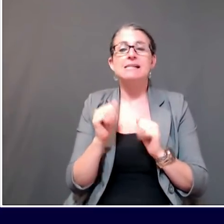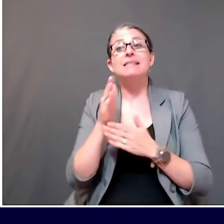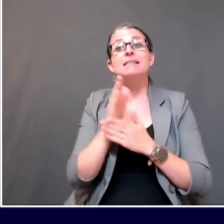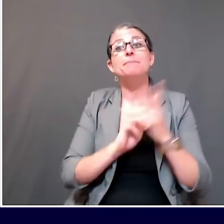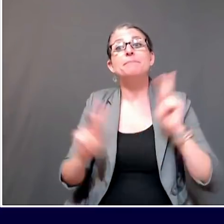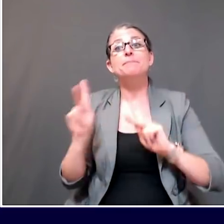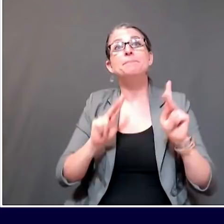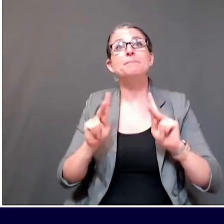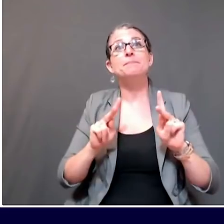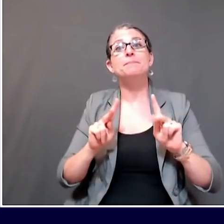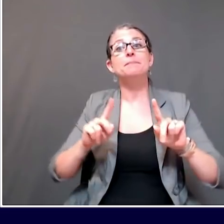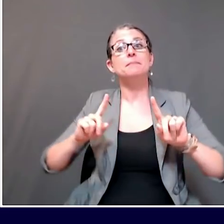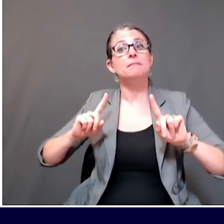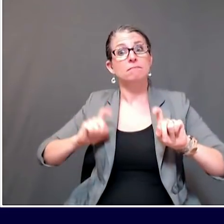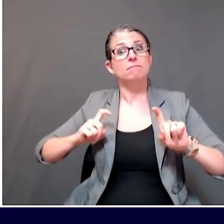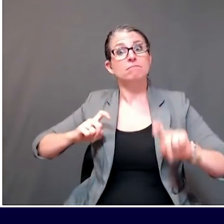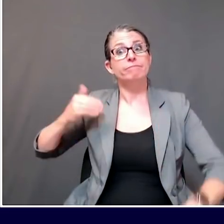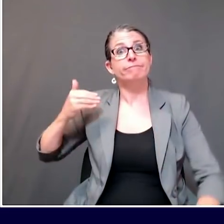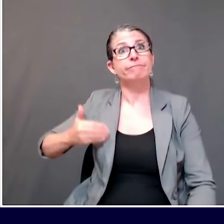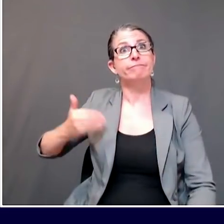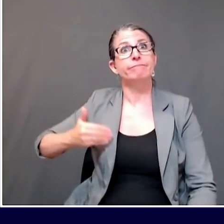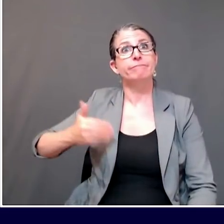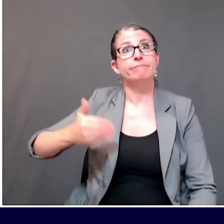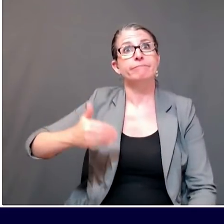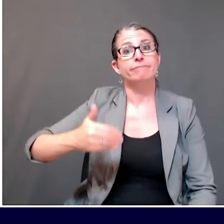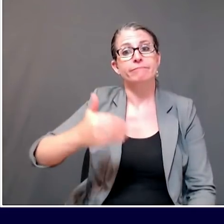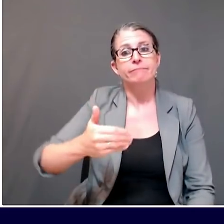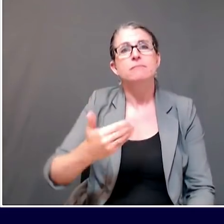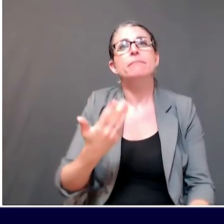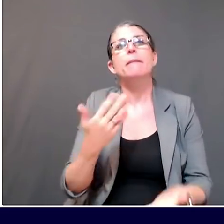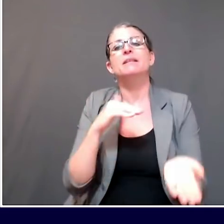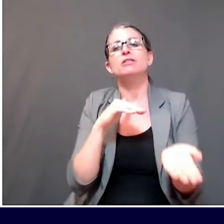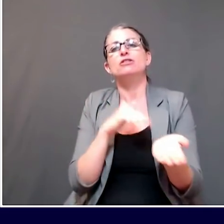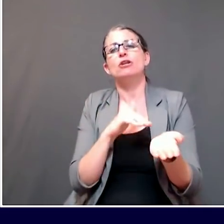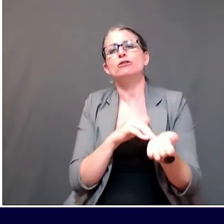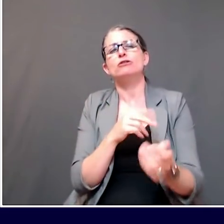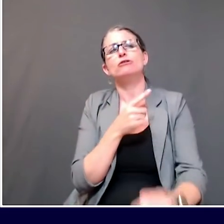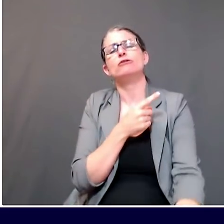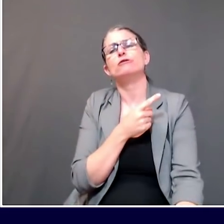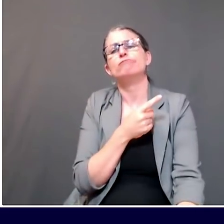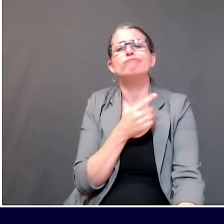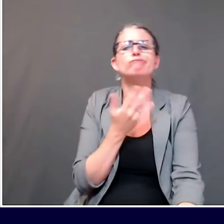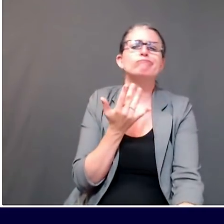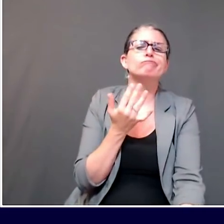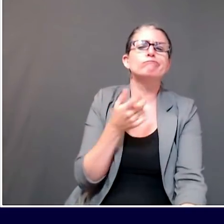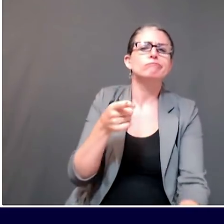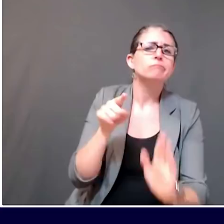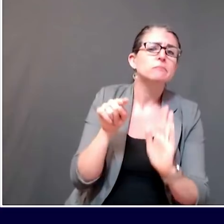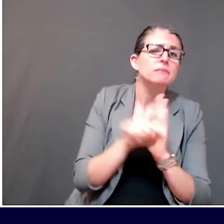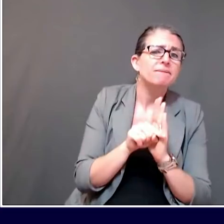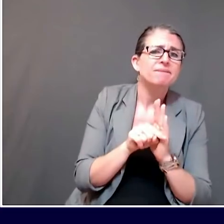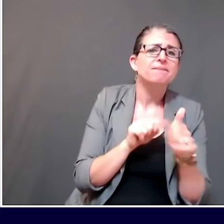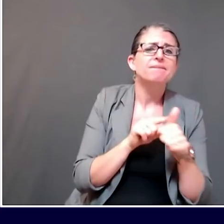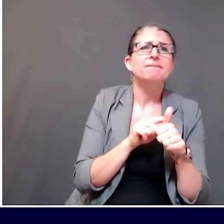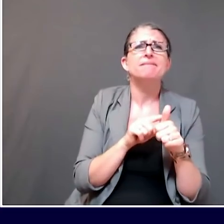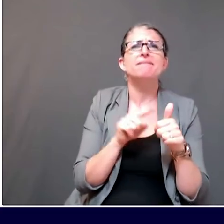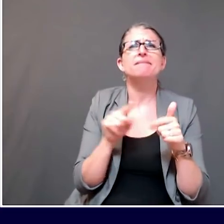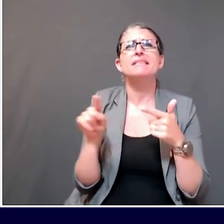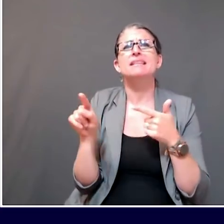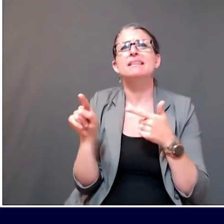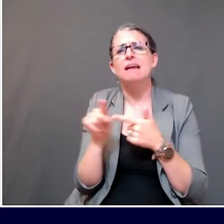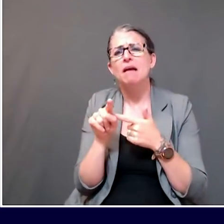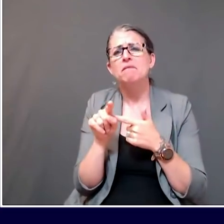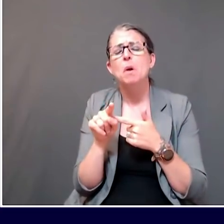their doctor wants to get a negative test before they are released from isolation, if, for example, they have other